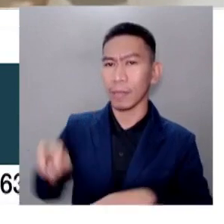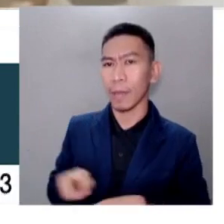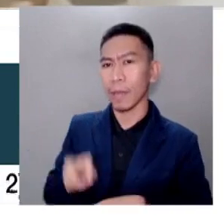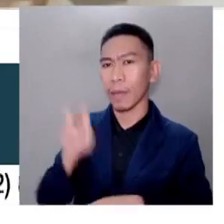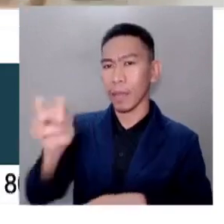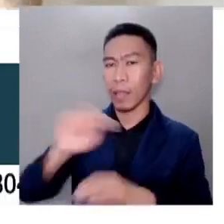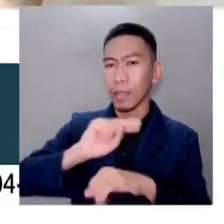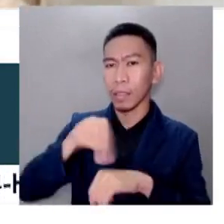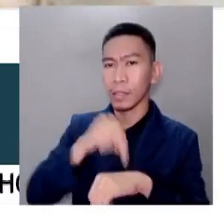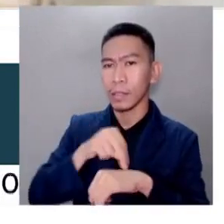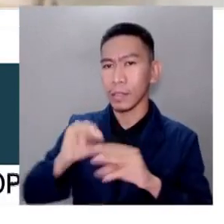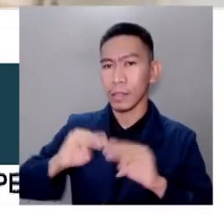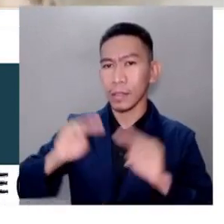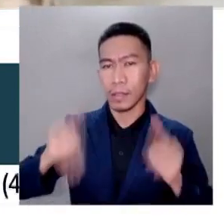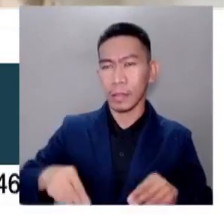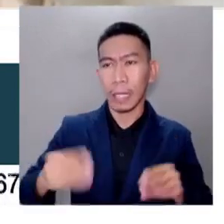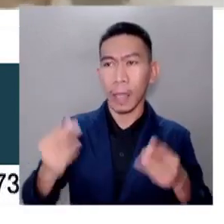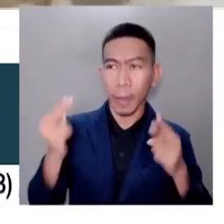manood